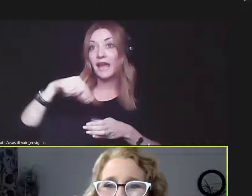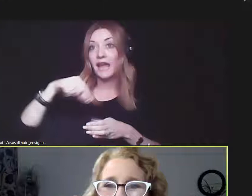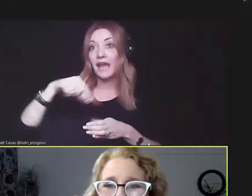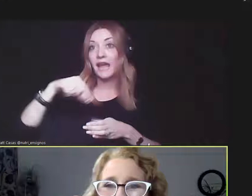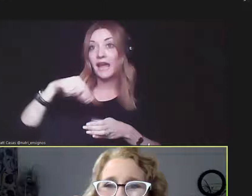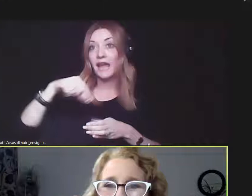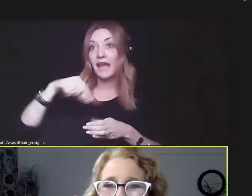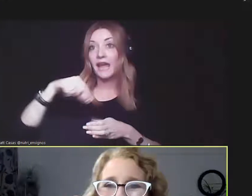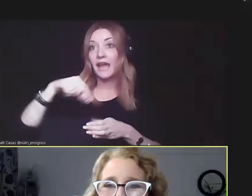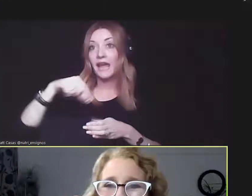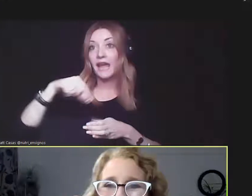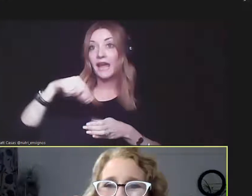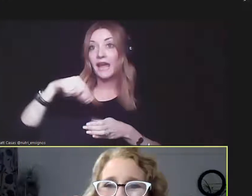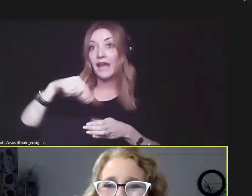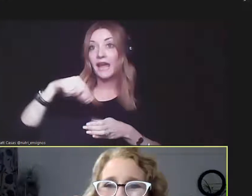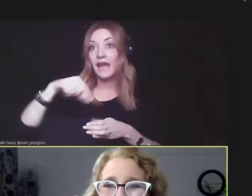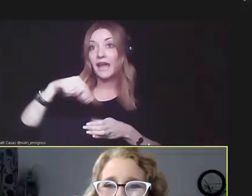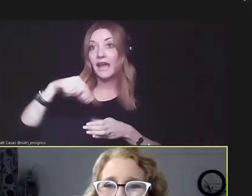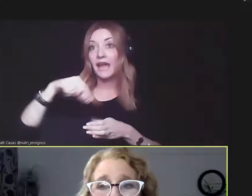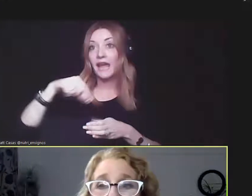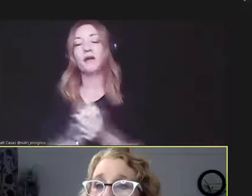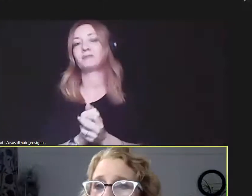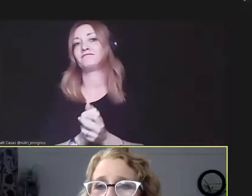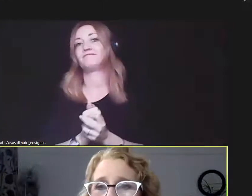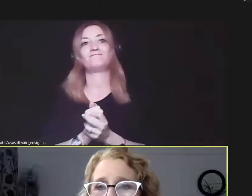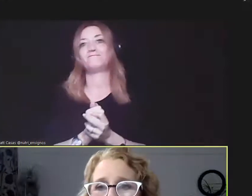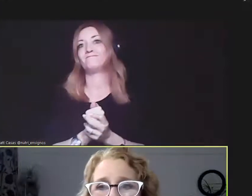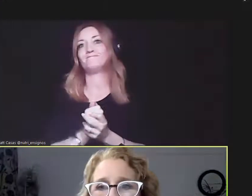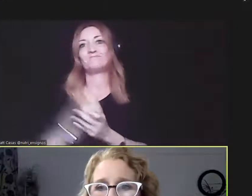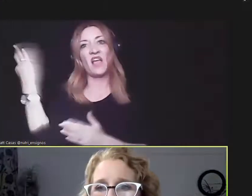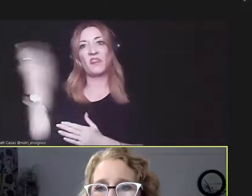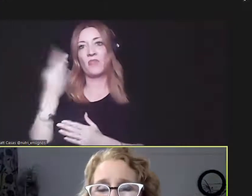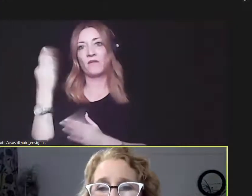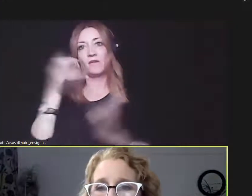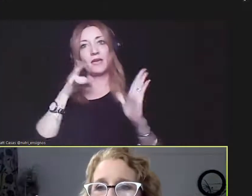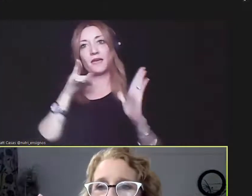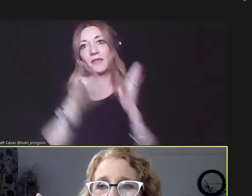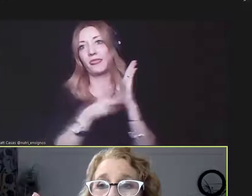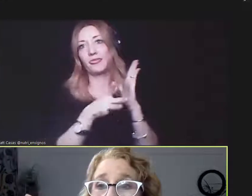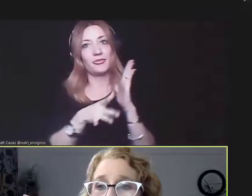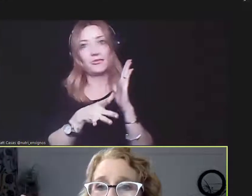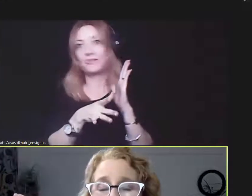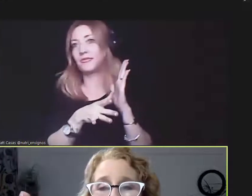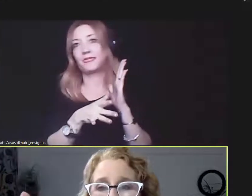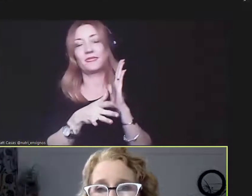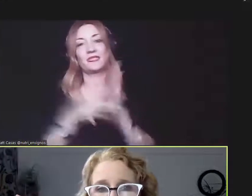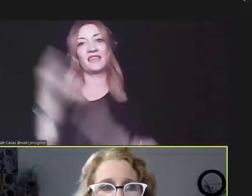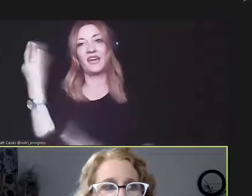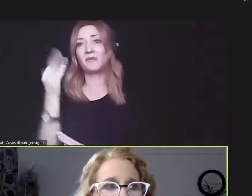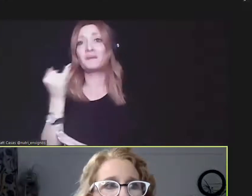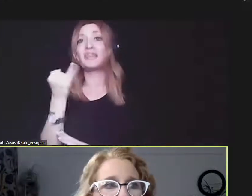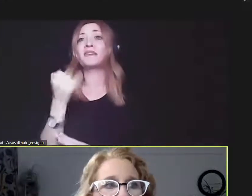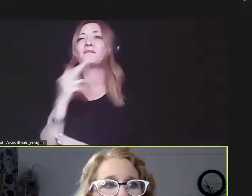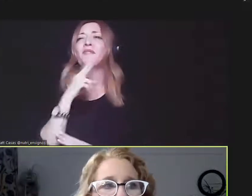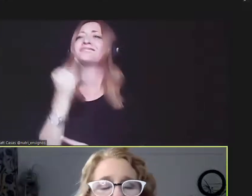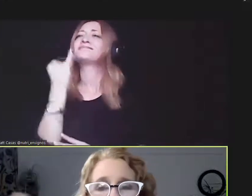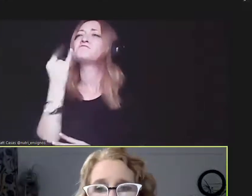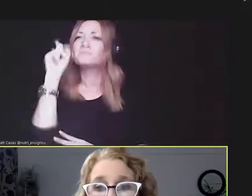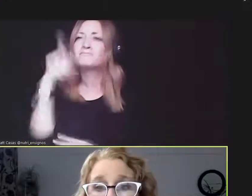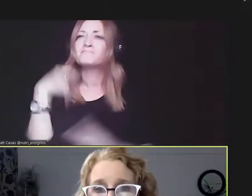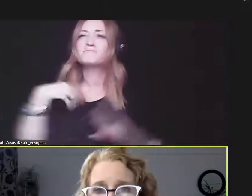Because, you know, these substances, alcohol, caffeine, white flour, and sugar,